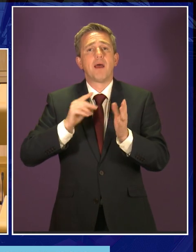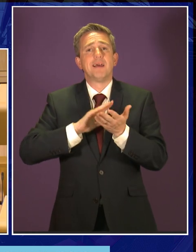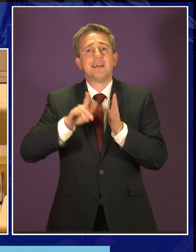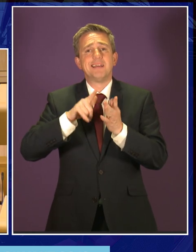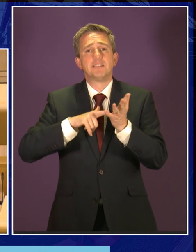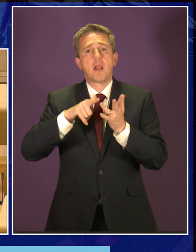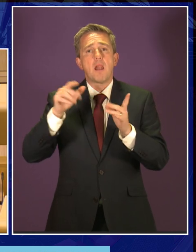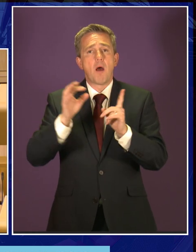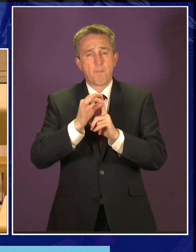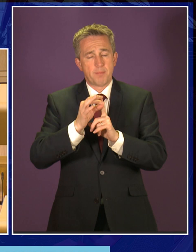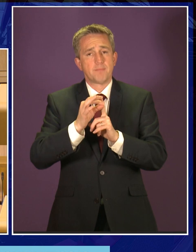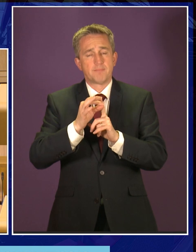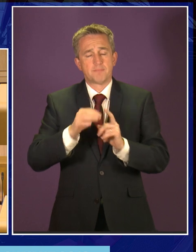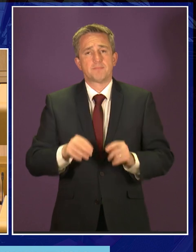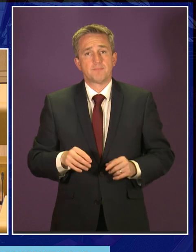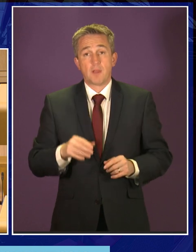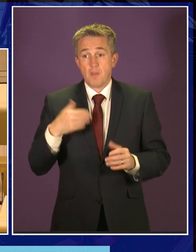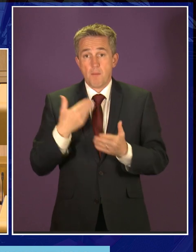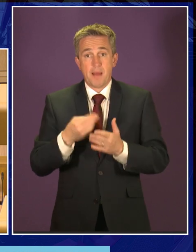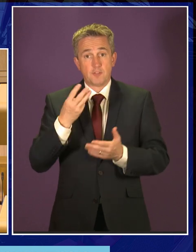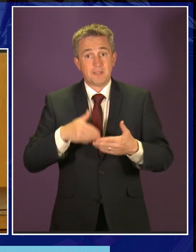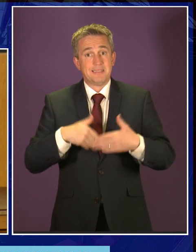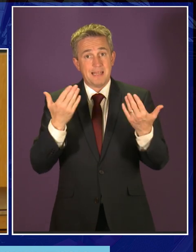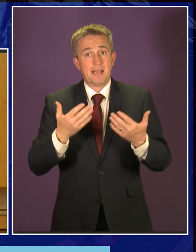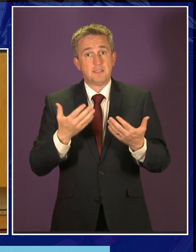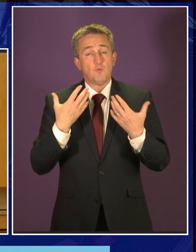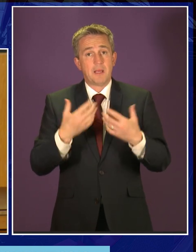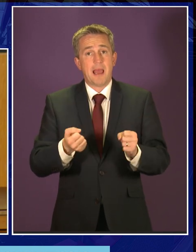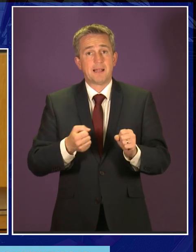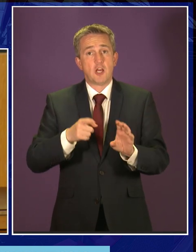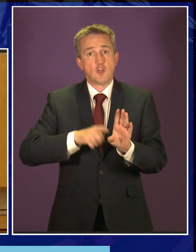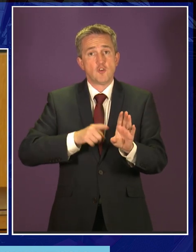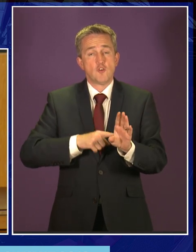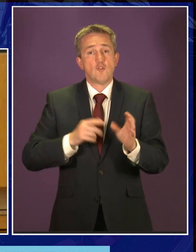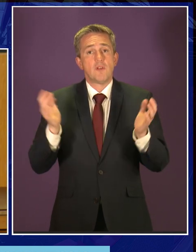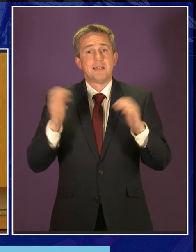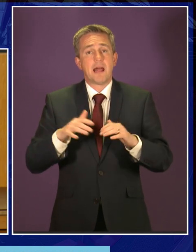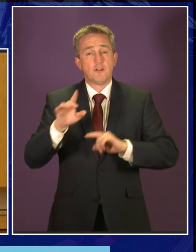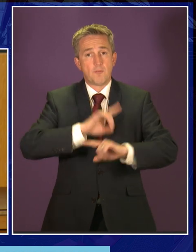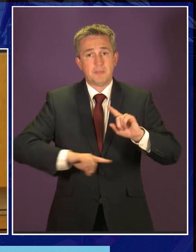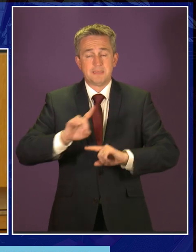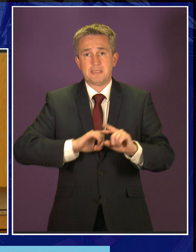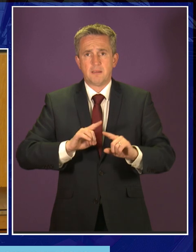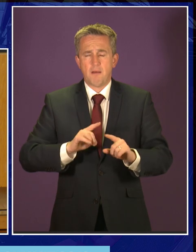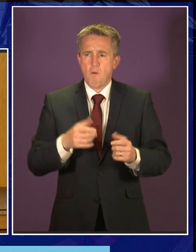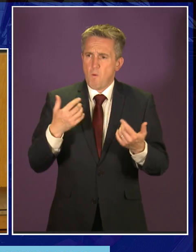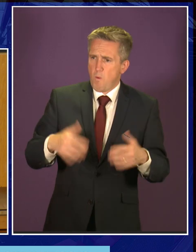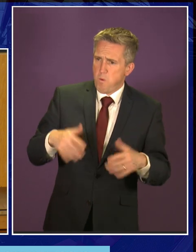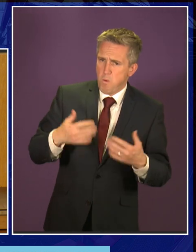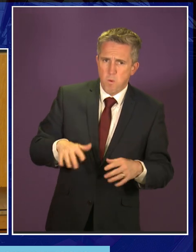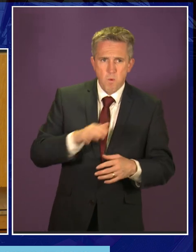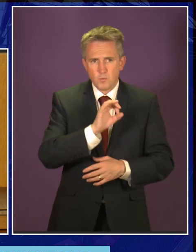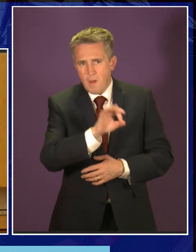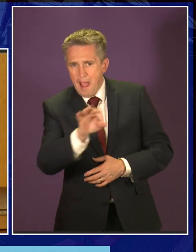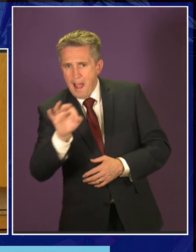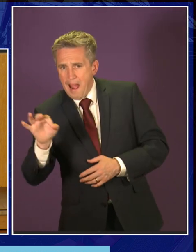we've definitely done over the past 3 days was to hold a youth delegate meeting prior to the opening of the summit. It was incredible to hear what everyone had to